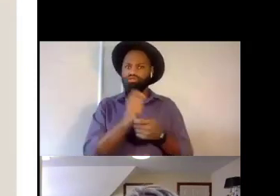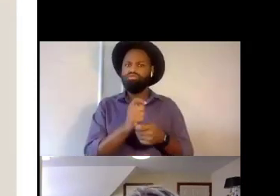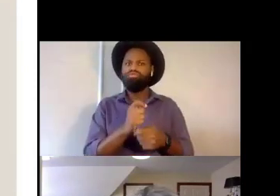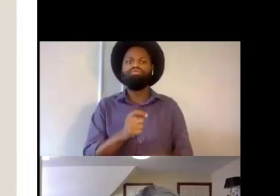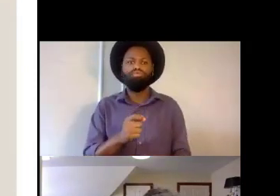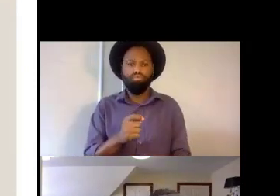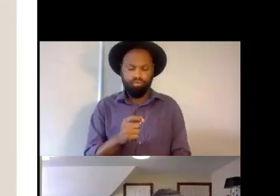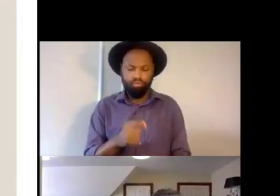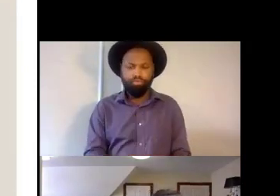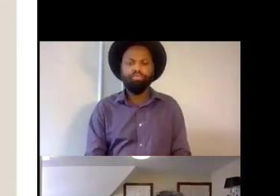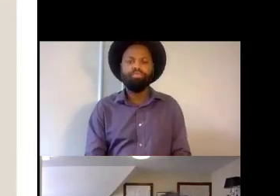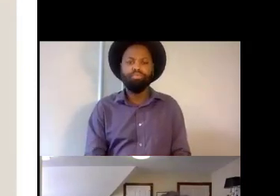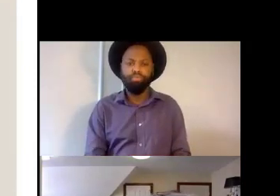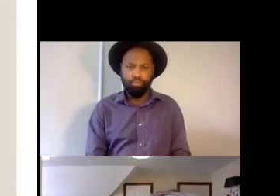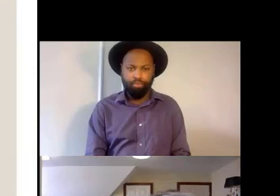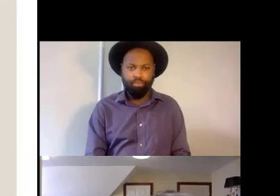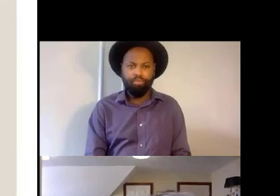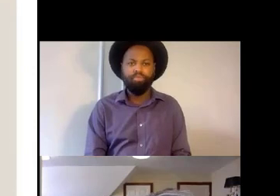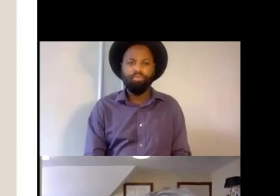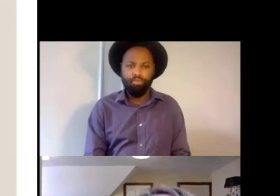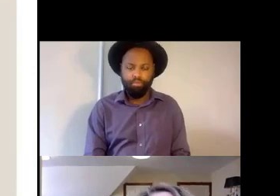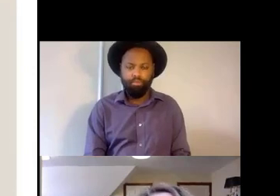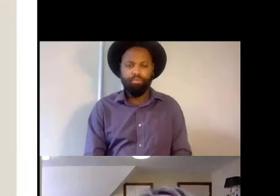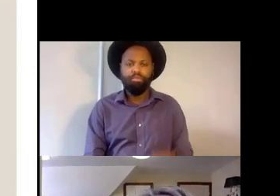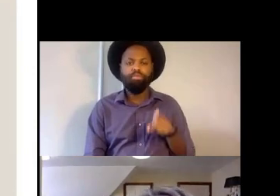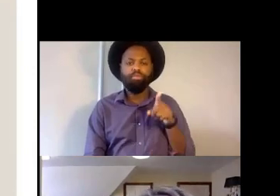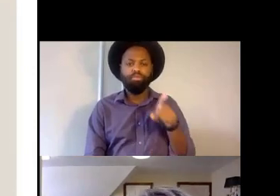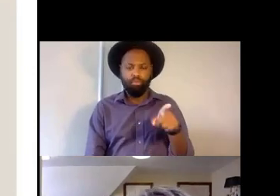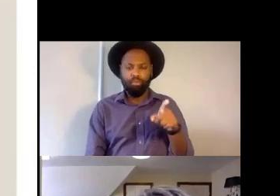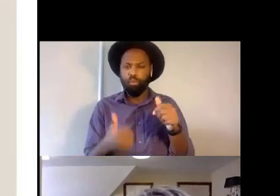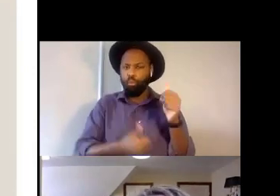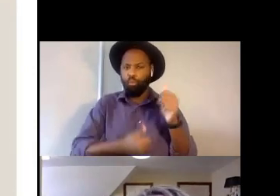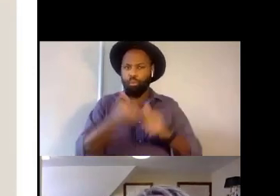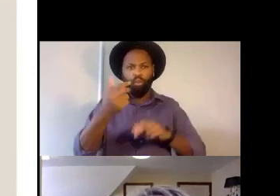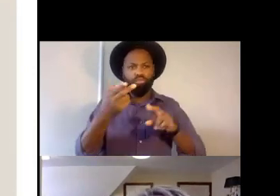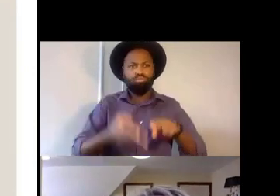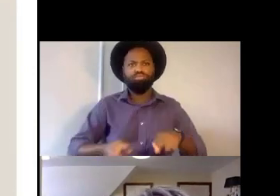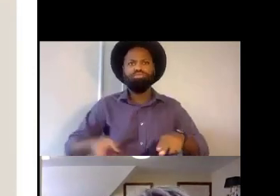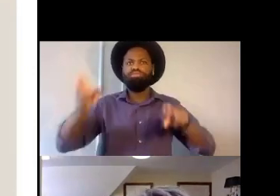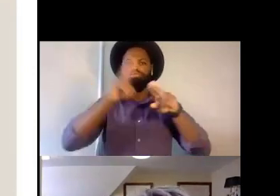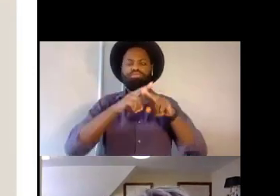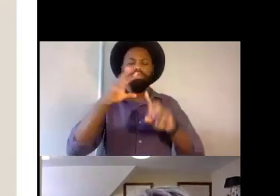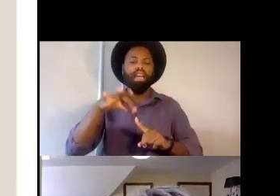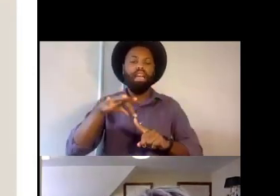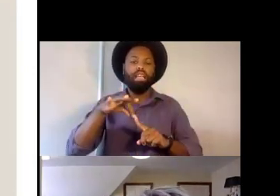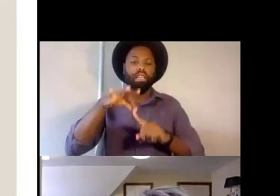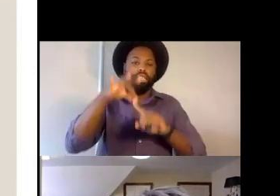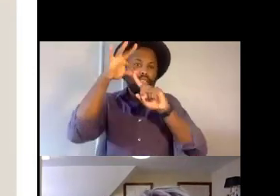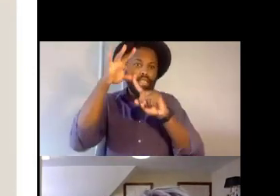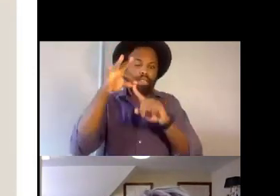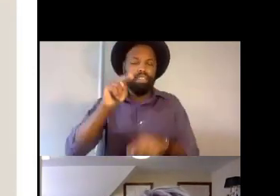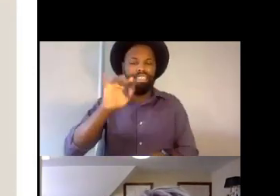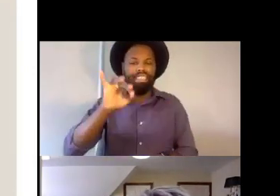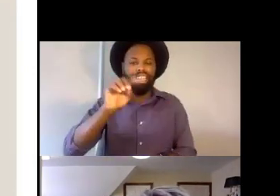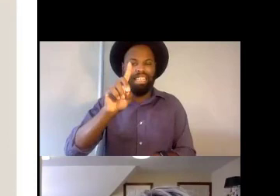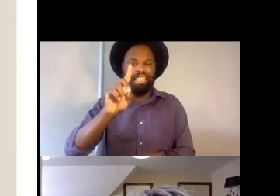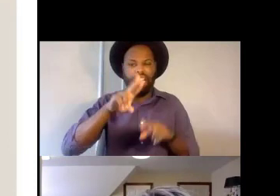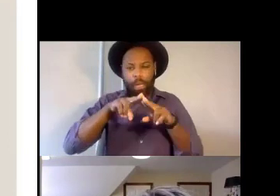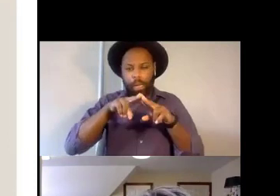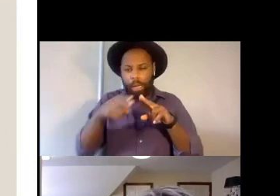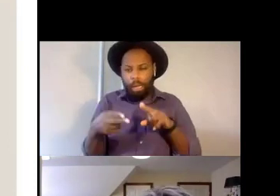number of women faculty. Most of them have gone up, with the exception of NTID, which has gone down slightly.